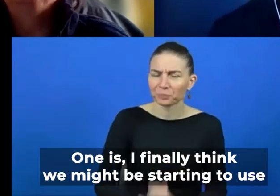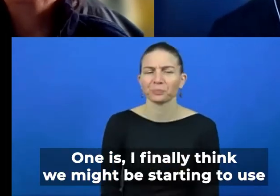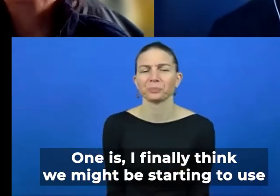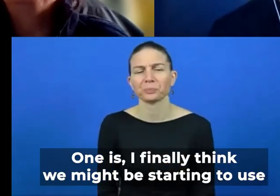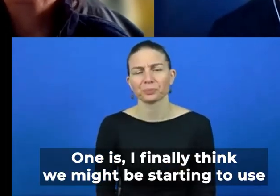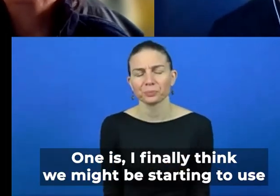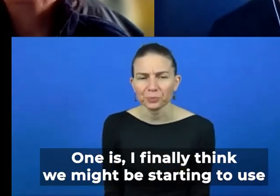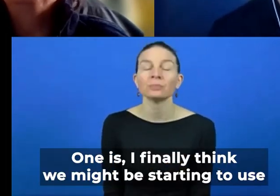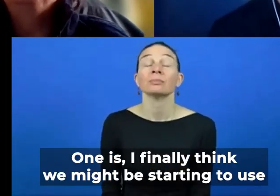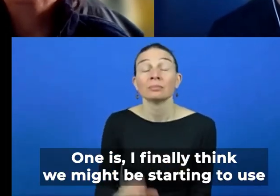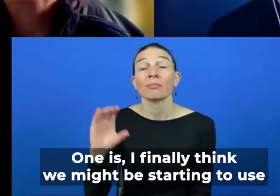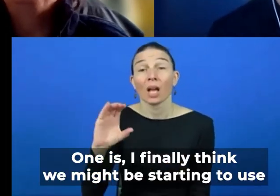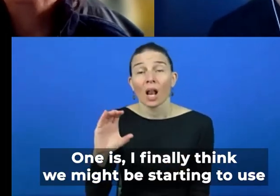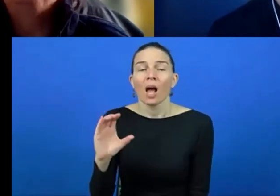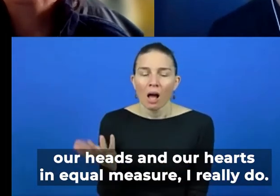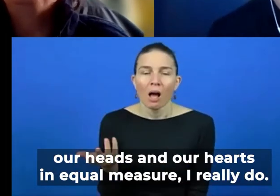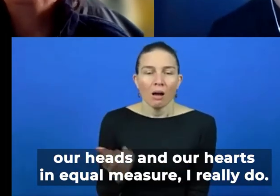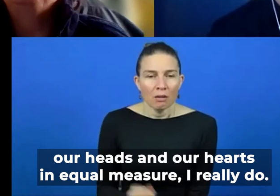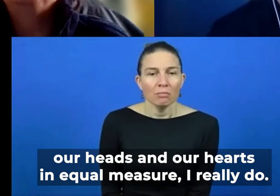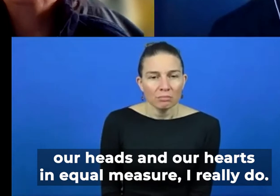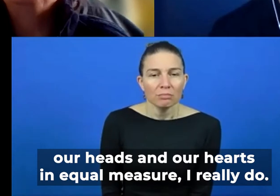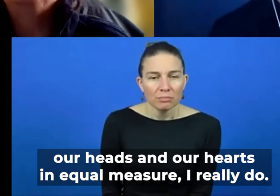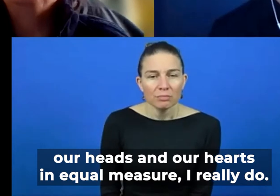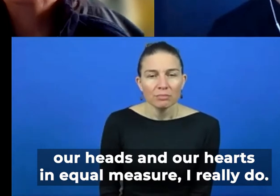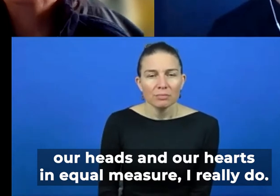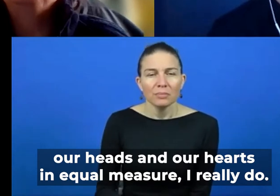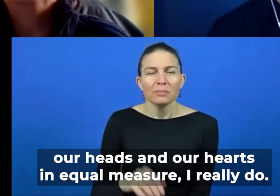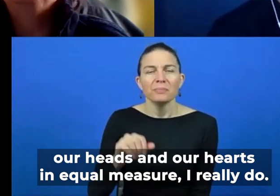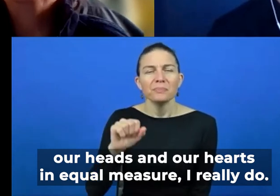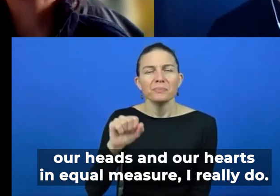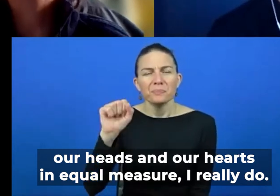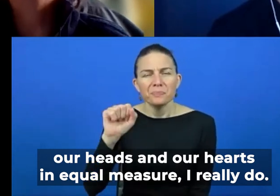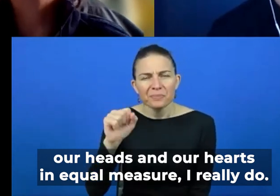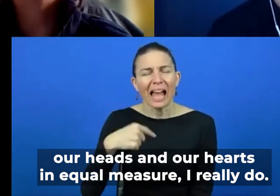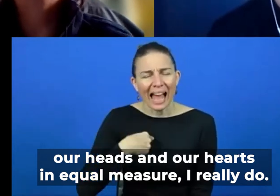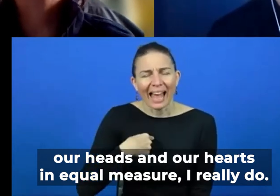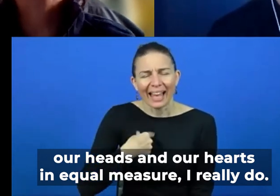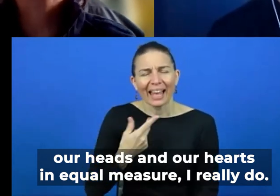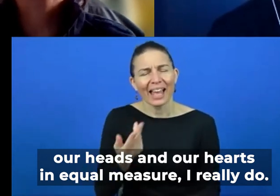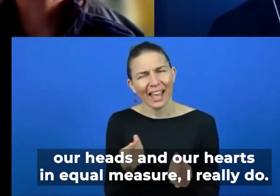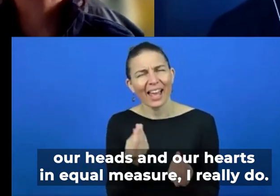One is I finally think we might be starting to use our heads and our hearts in equal measure.